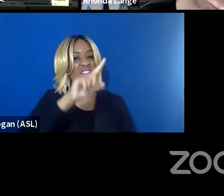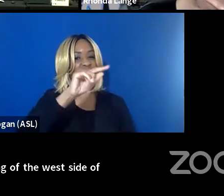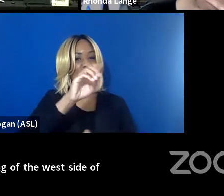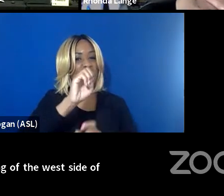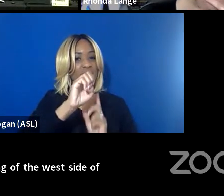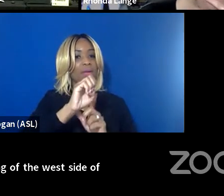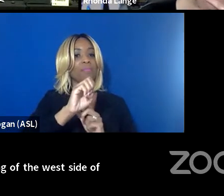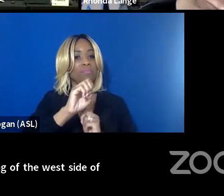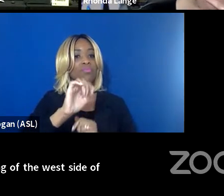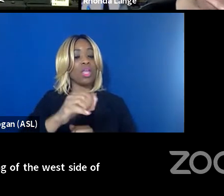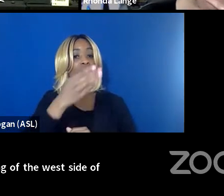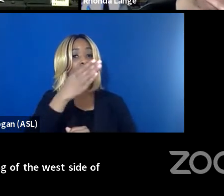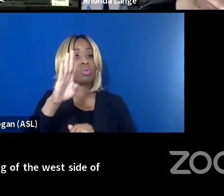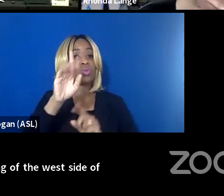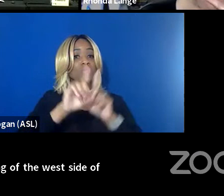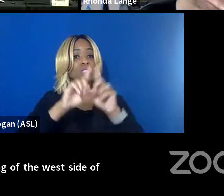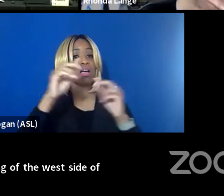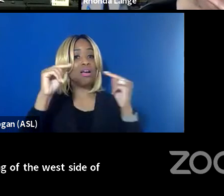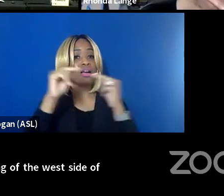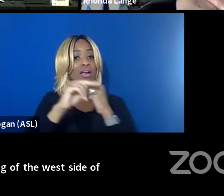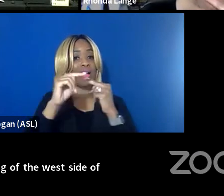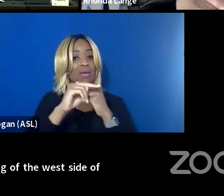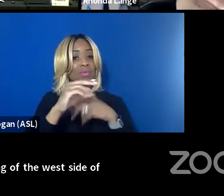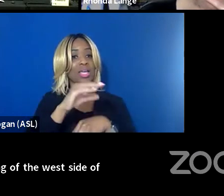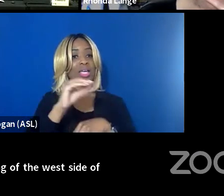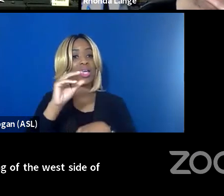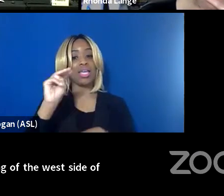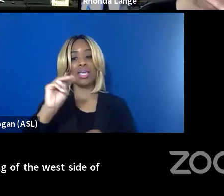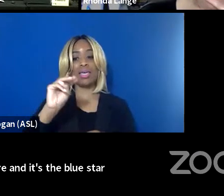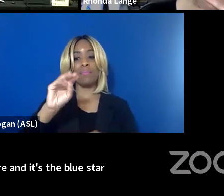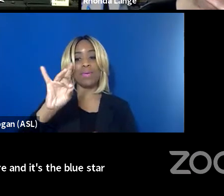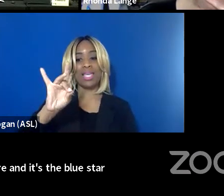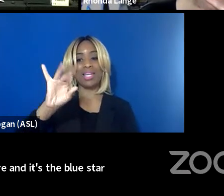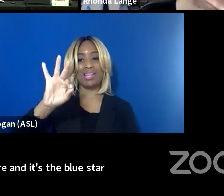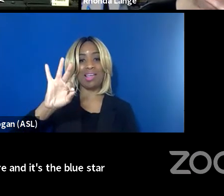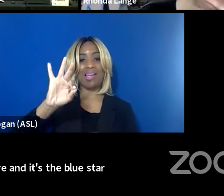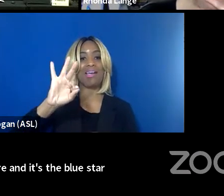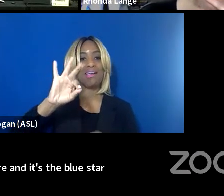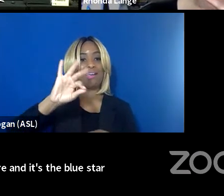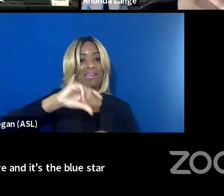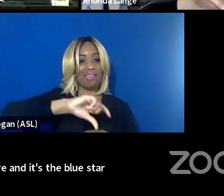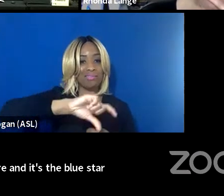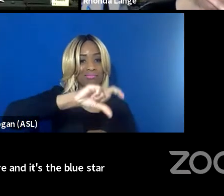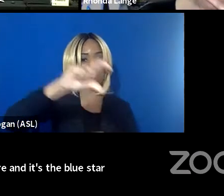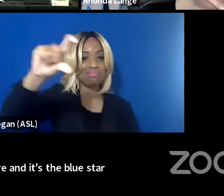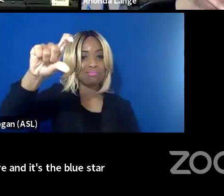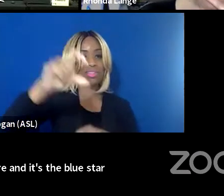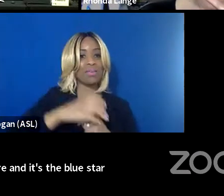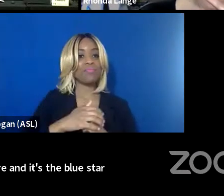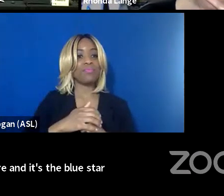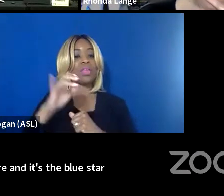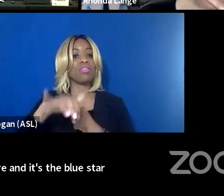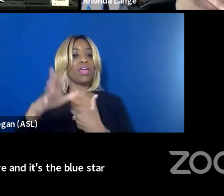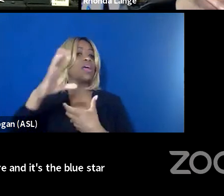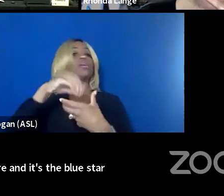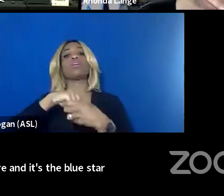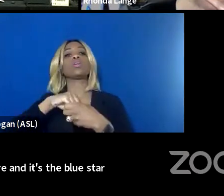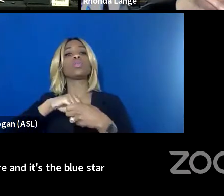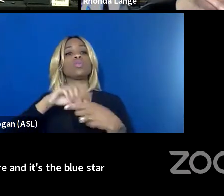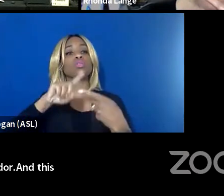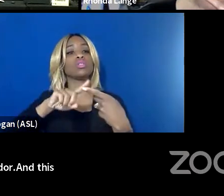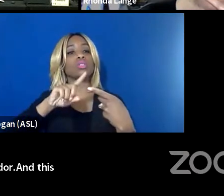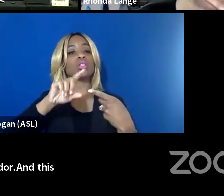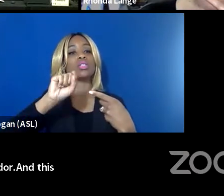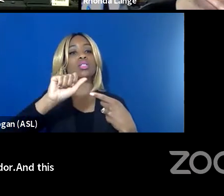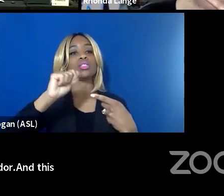the Blue Star Highway and M89 corridor. And this encompasses